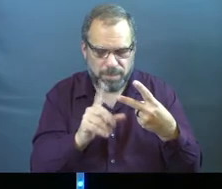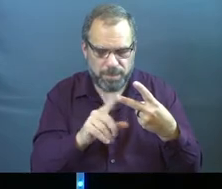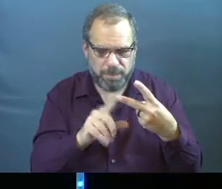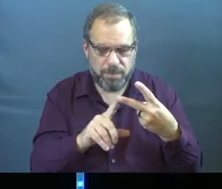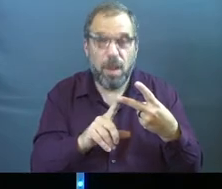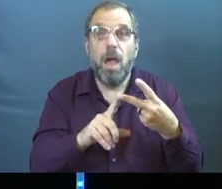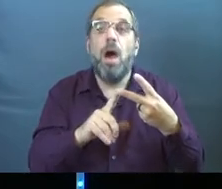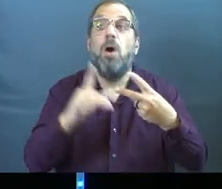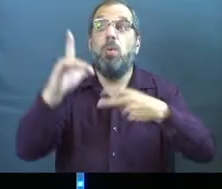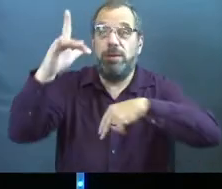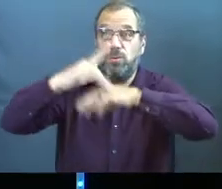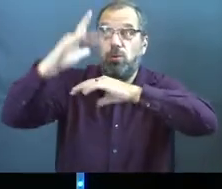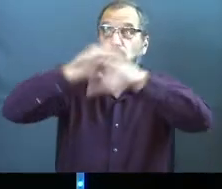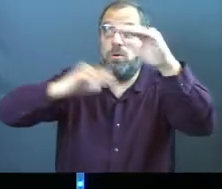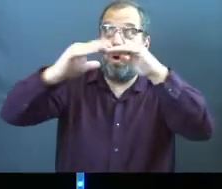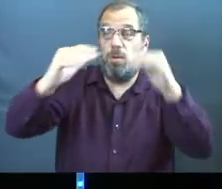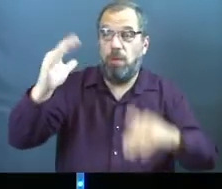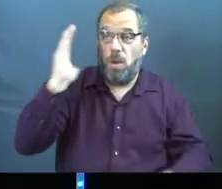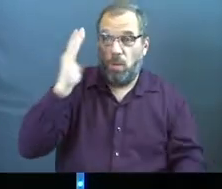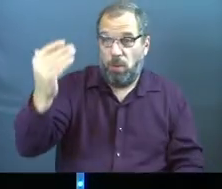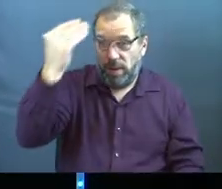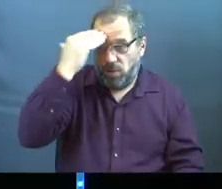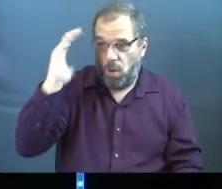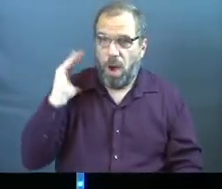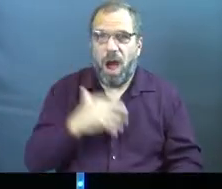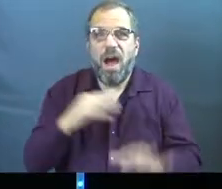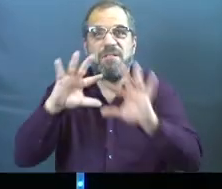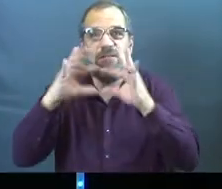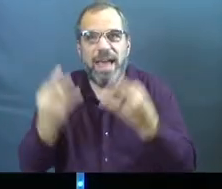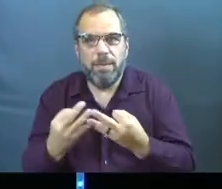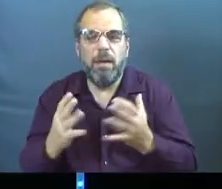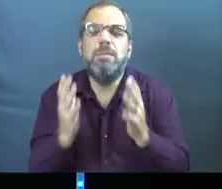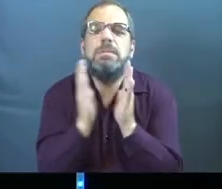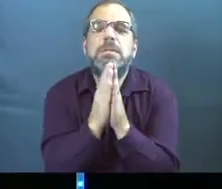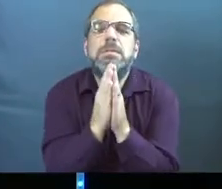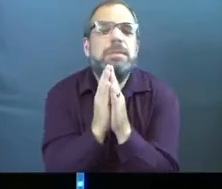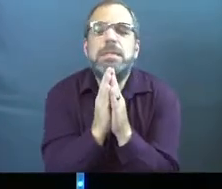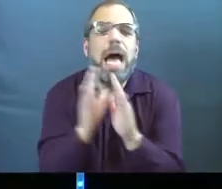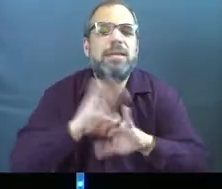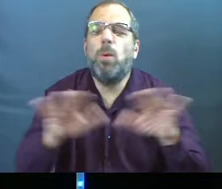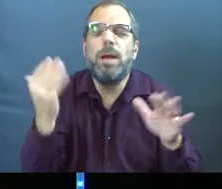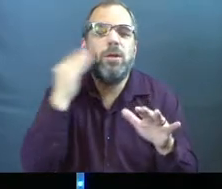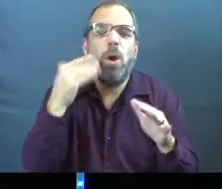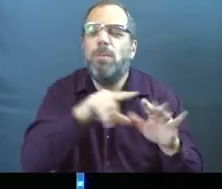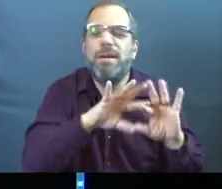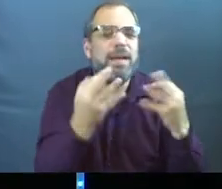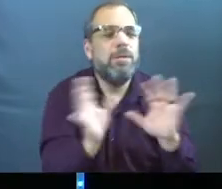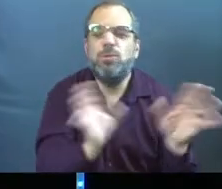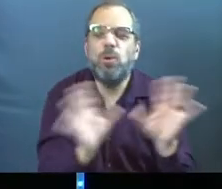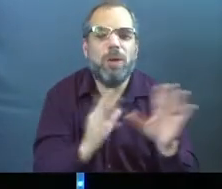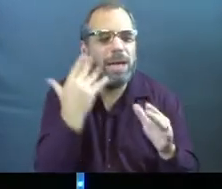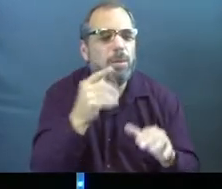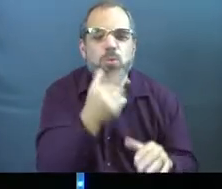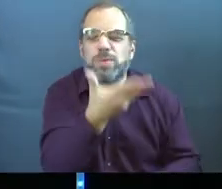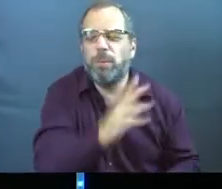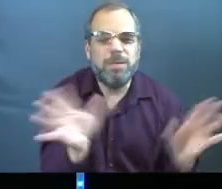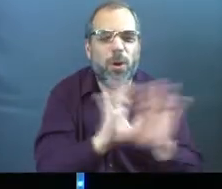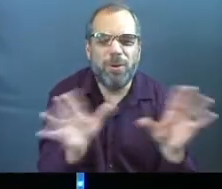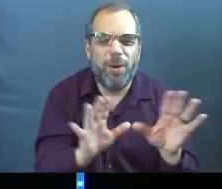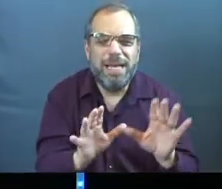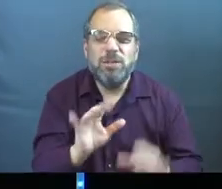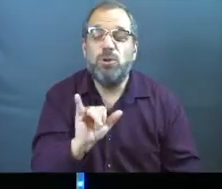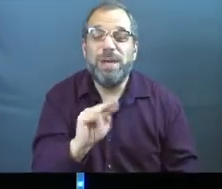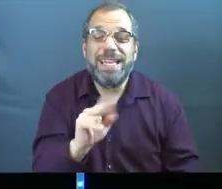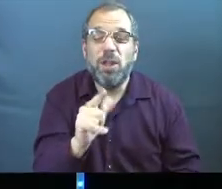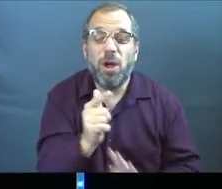The second question, when we go to heaven, will we know our loved ones? Some of you are like, please, God, no. No, I'm just kidding. It's like, please. Do